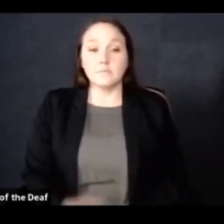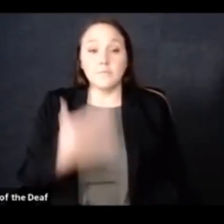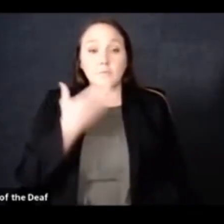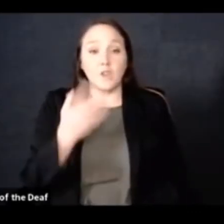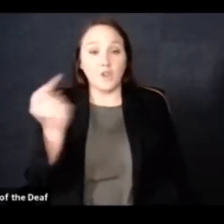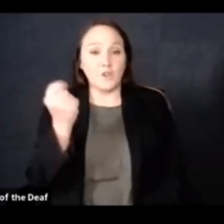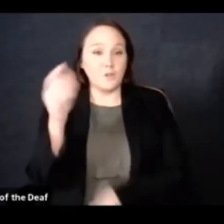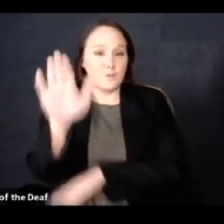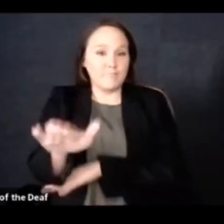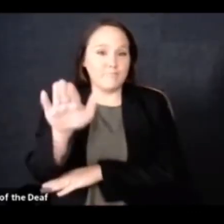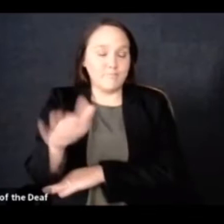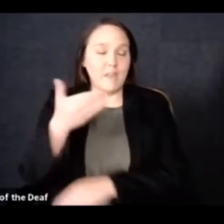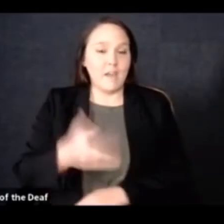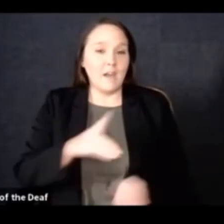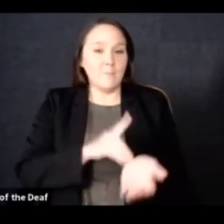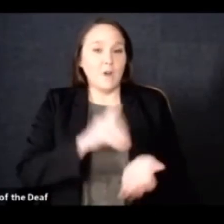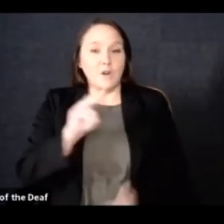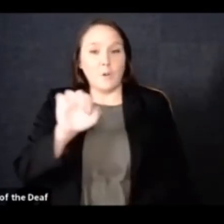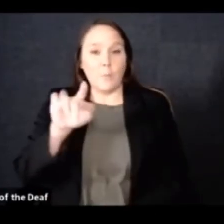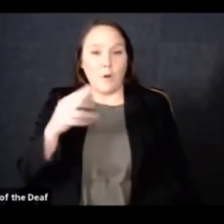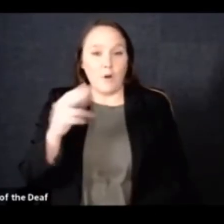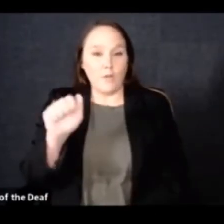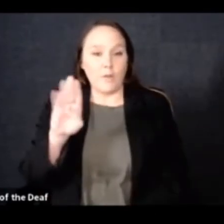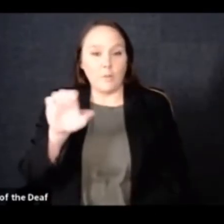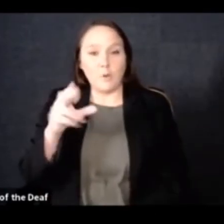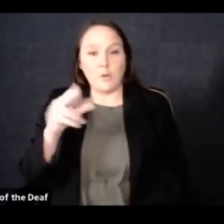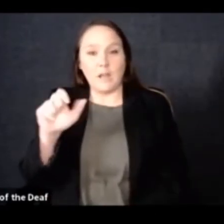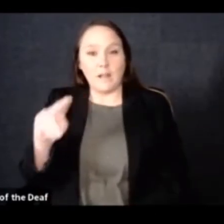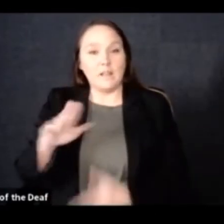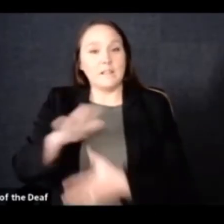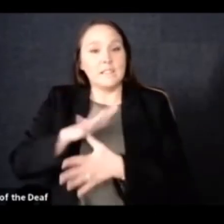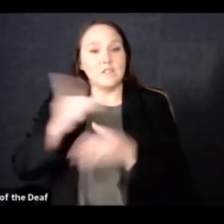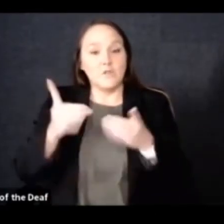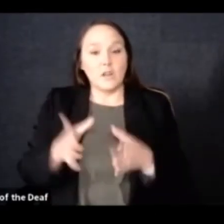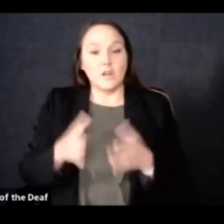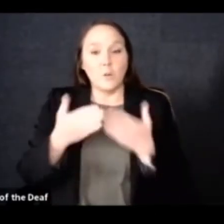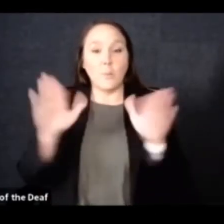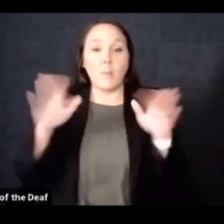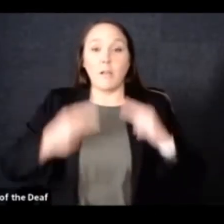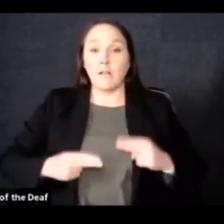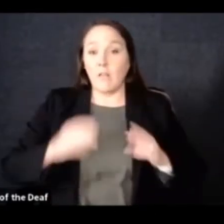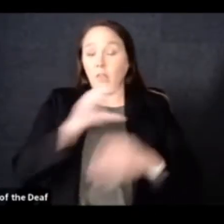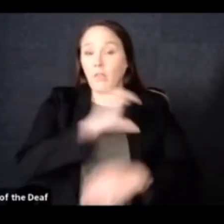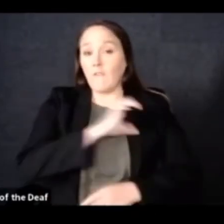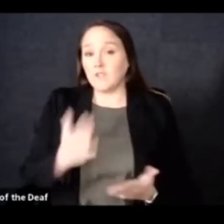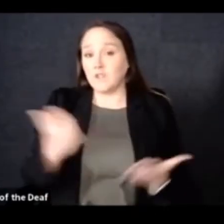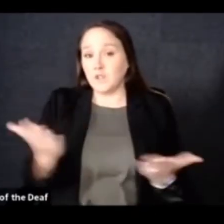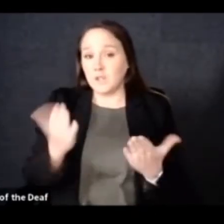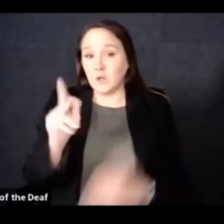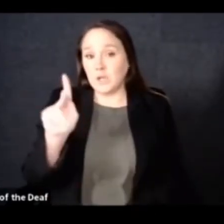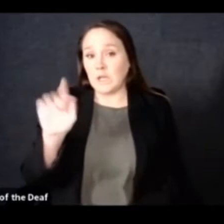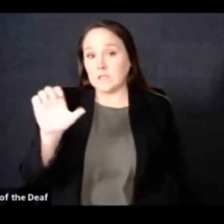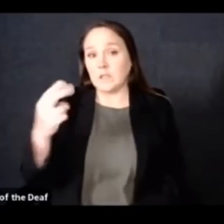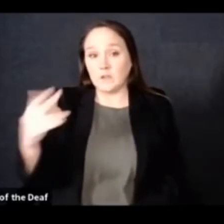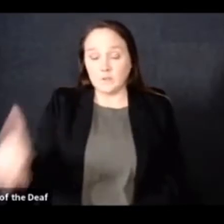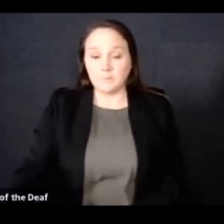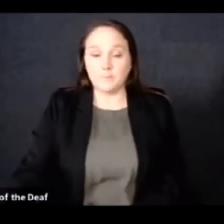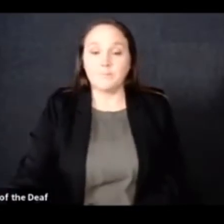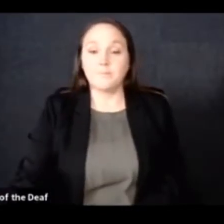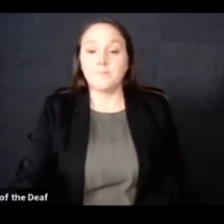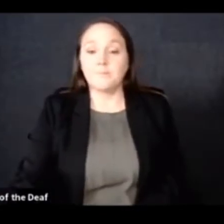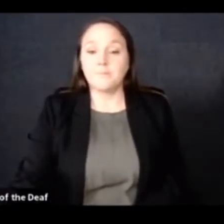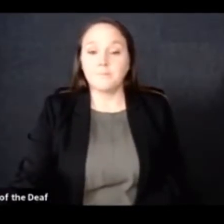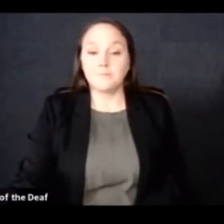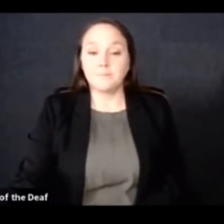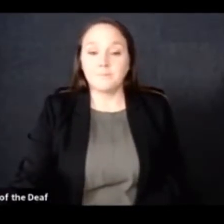Good Tuesday afternoon. I'm Dr. Martha Buchanan, Senior Director and Public Health Officer here at the Knox County Health Department. Our moment